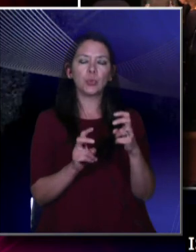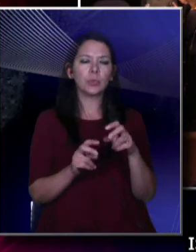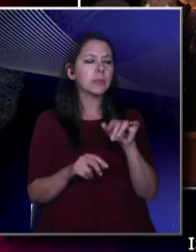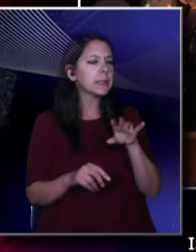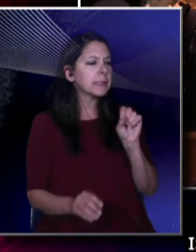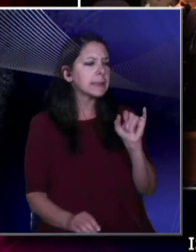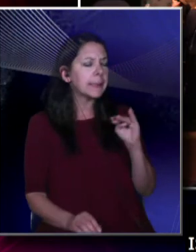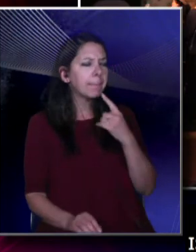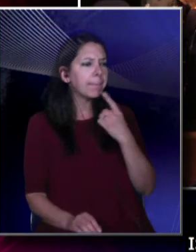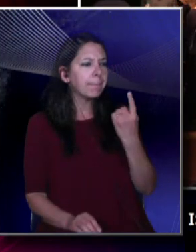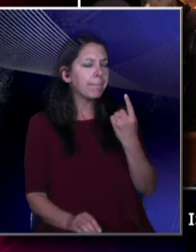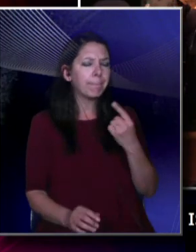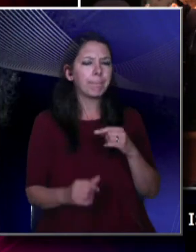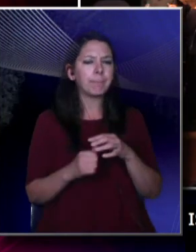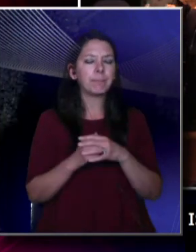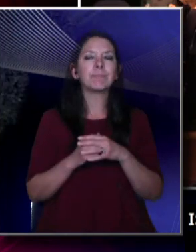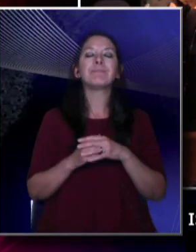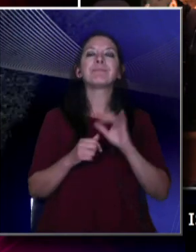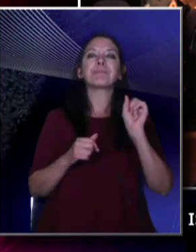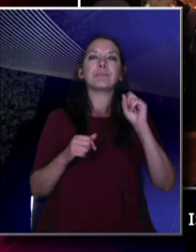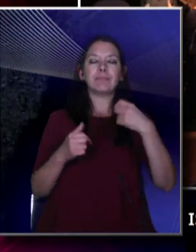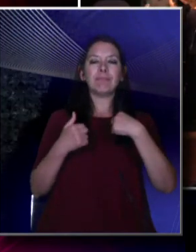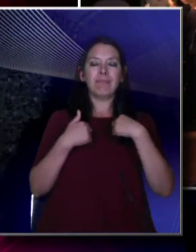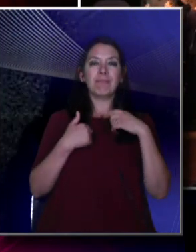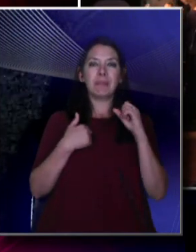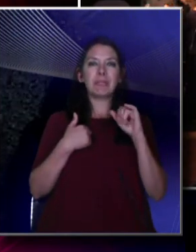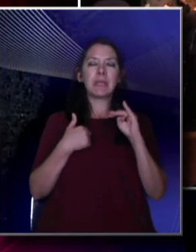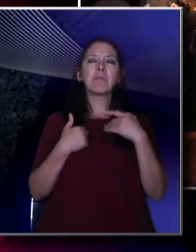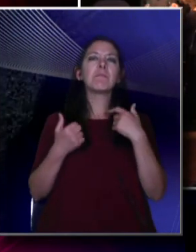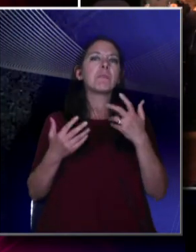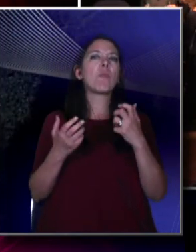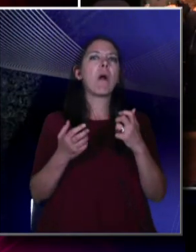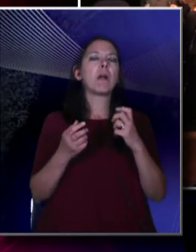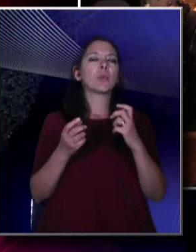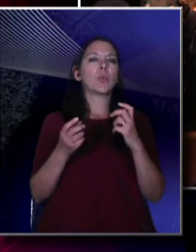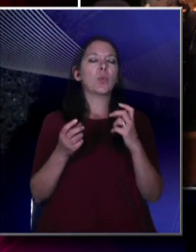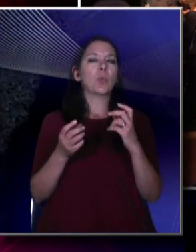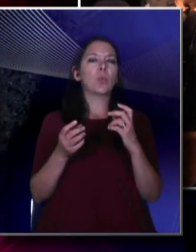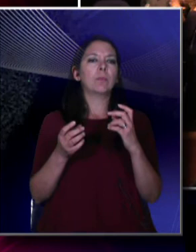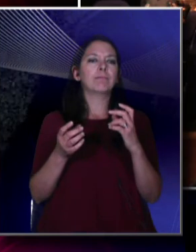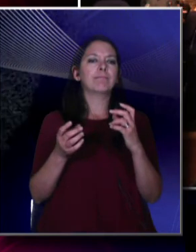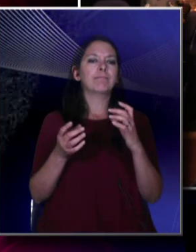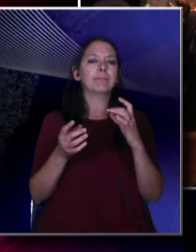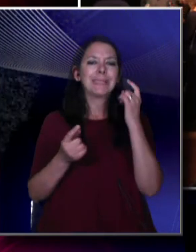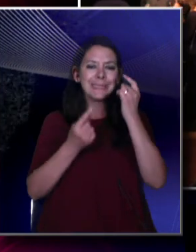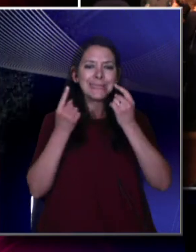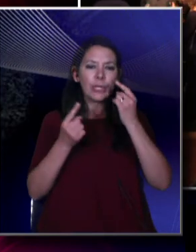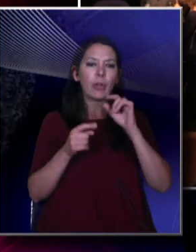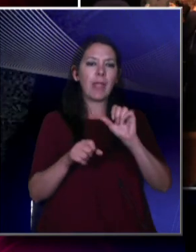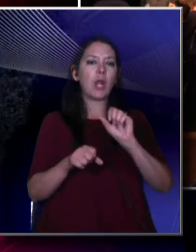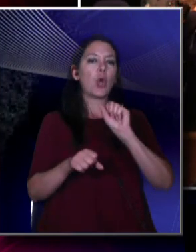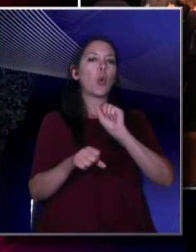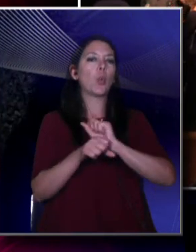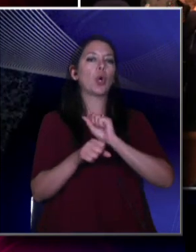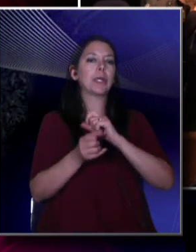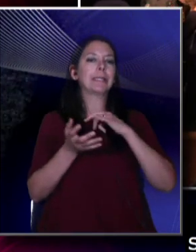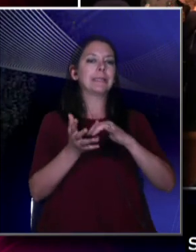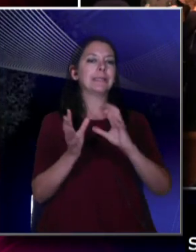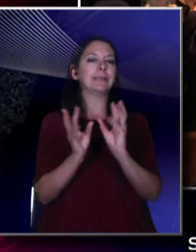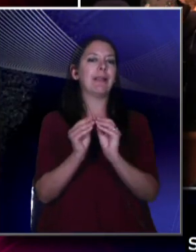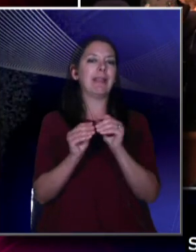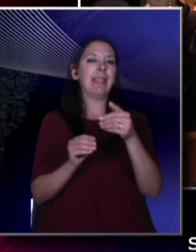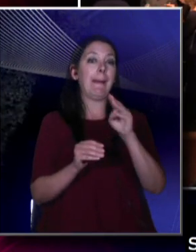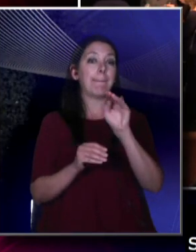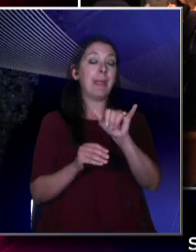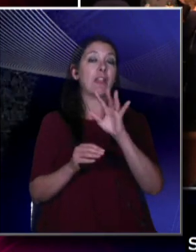Sims? Yeah, I would like to consider the work study group in May to be about